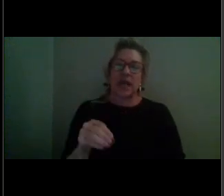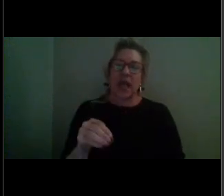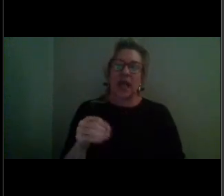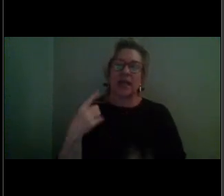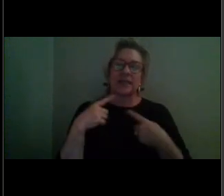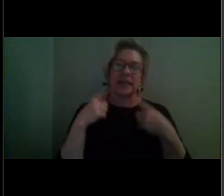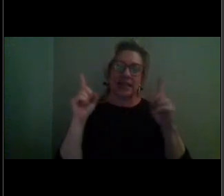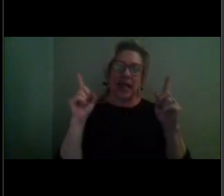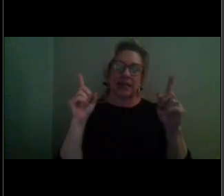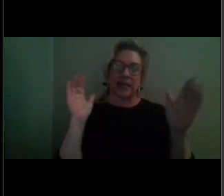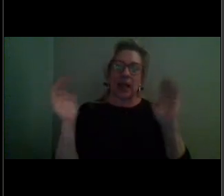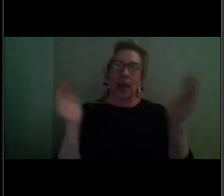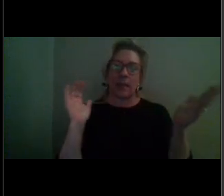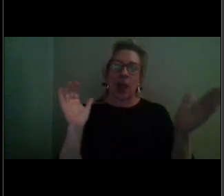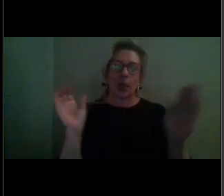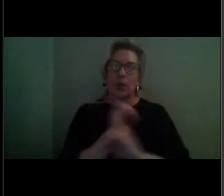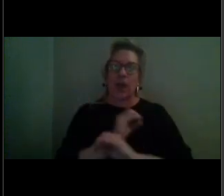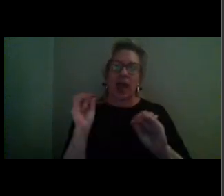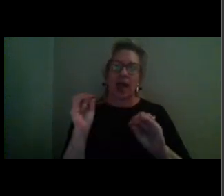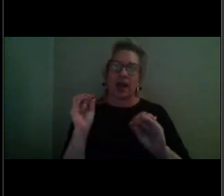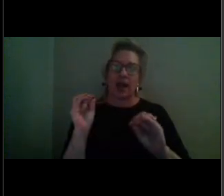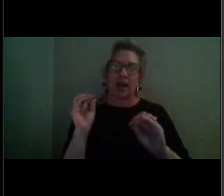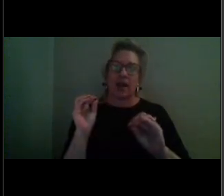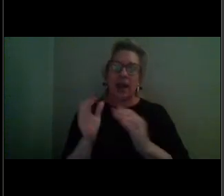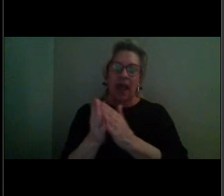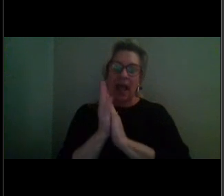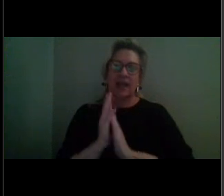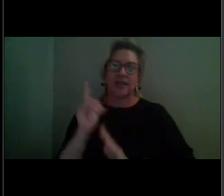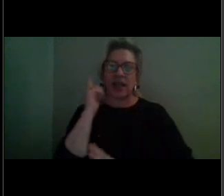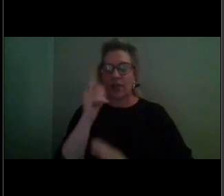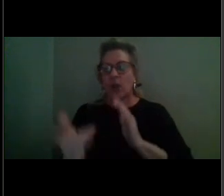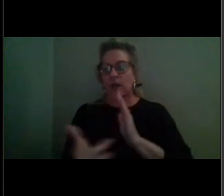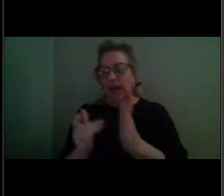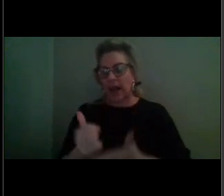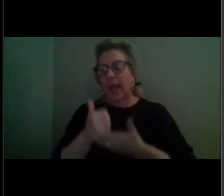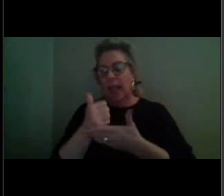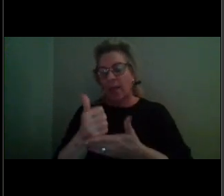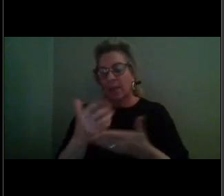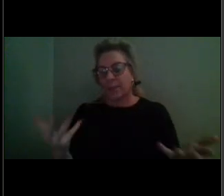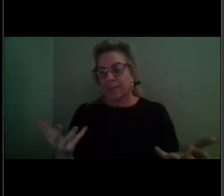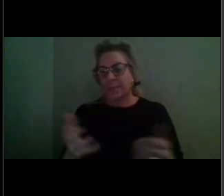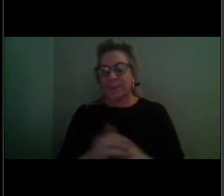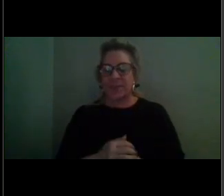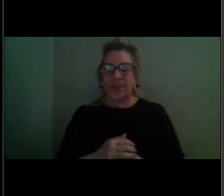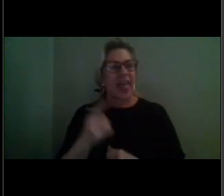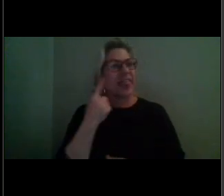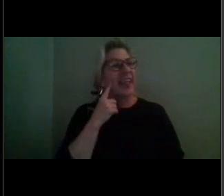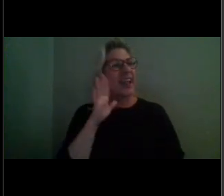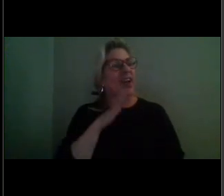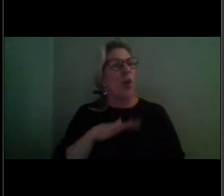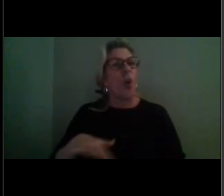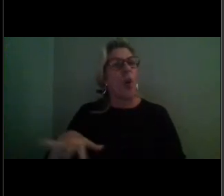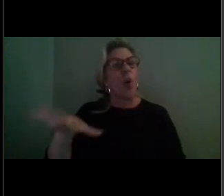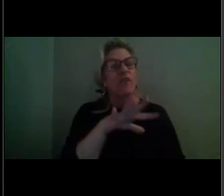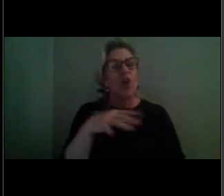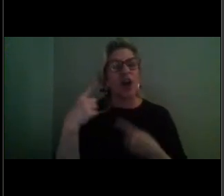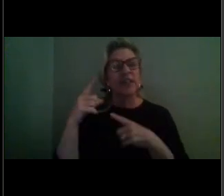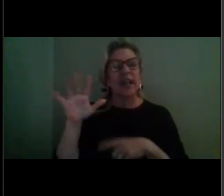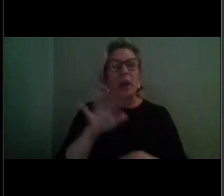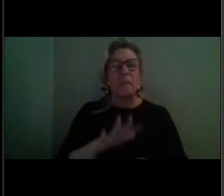success rate, as opposed to the overall success rate is what, about 20?